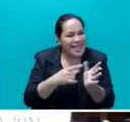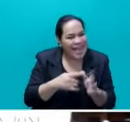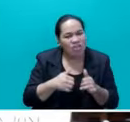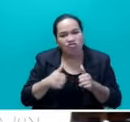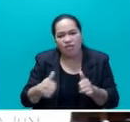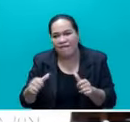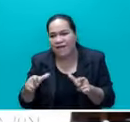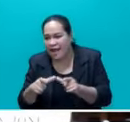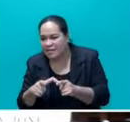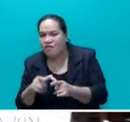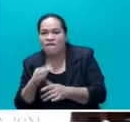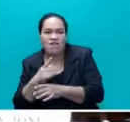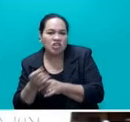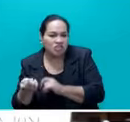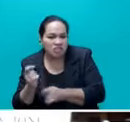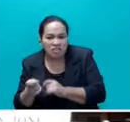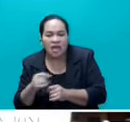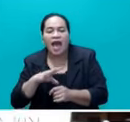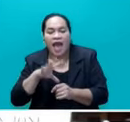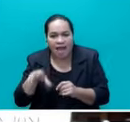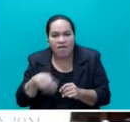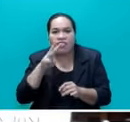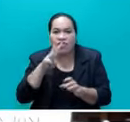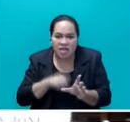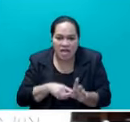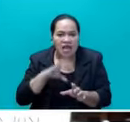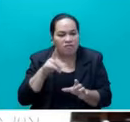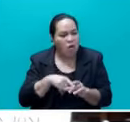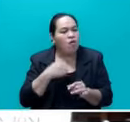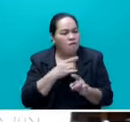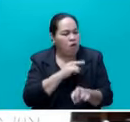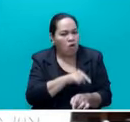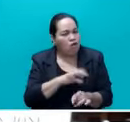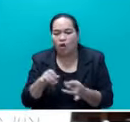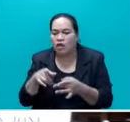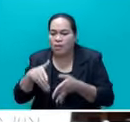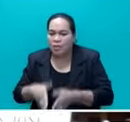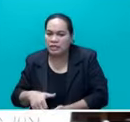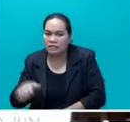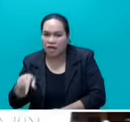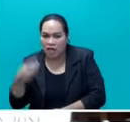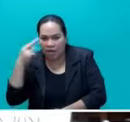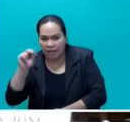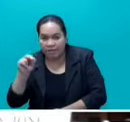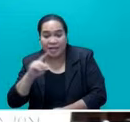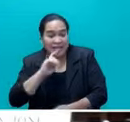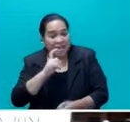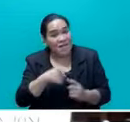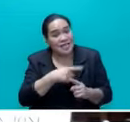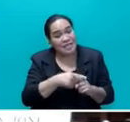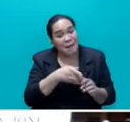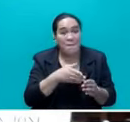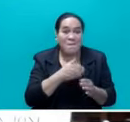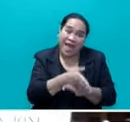license or my fisheries license, which is done on an annual basis or 3 years basis, that continues. It's not deemed to be invalid. And when it expires, then